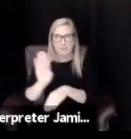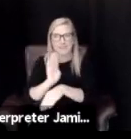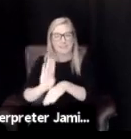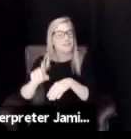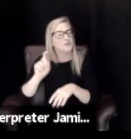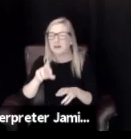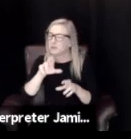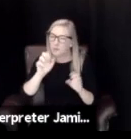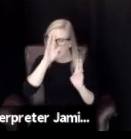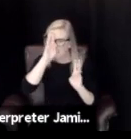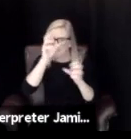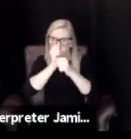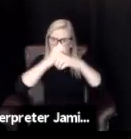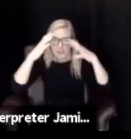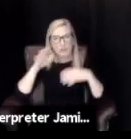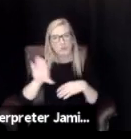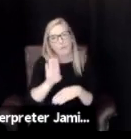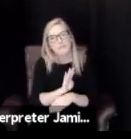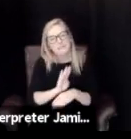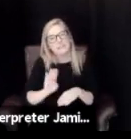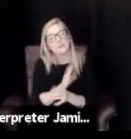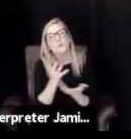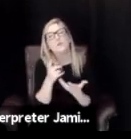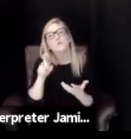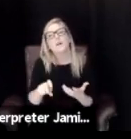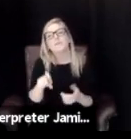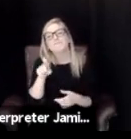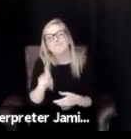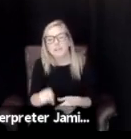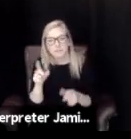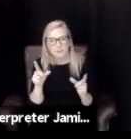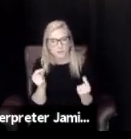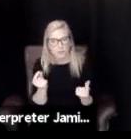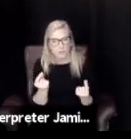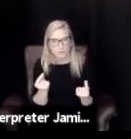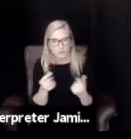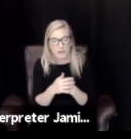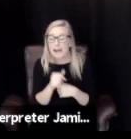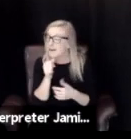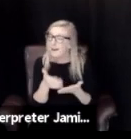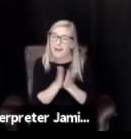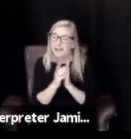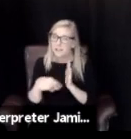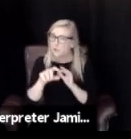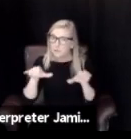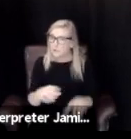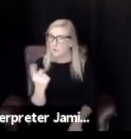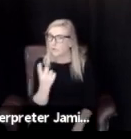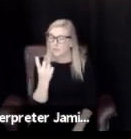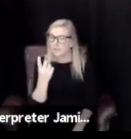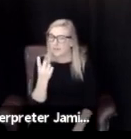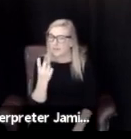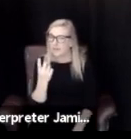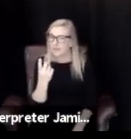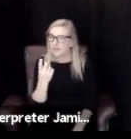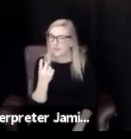reimagine your business. So here's what you absolutely have to get. I'm not asking you to do something that every